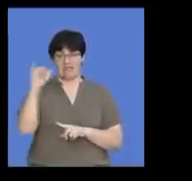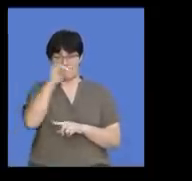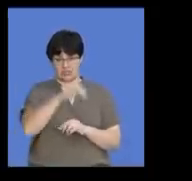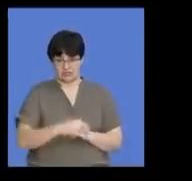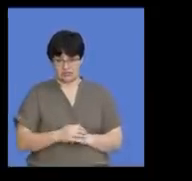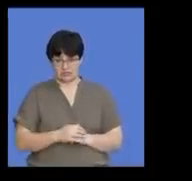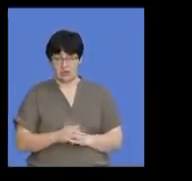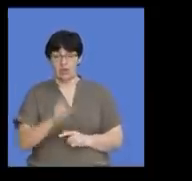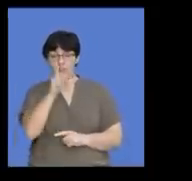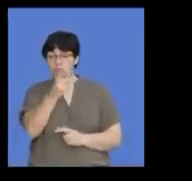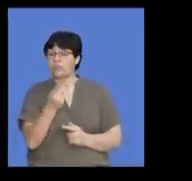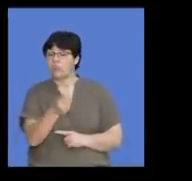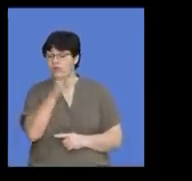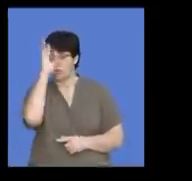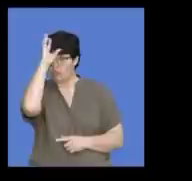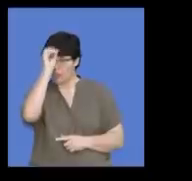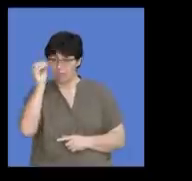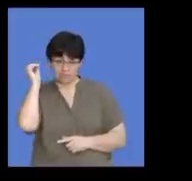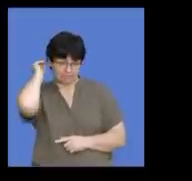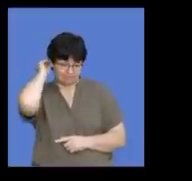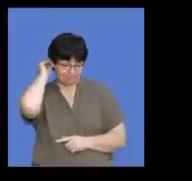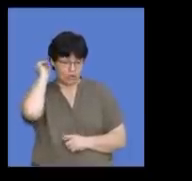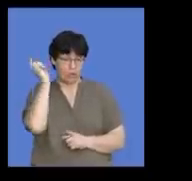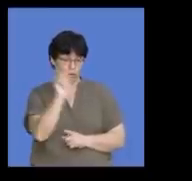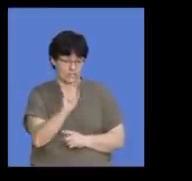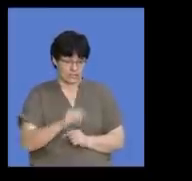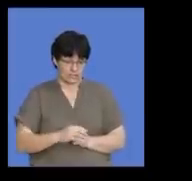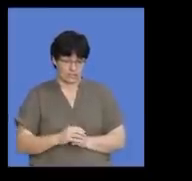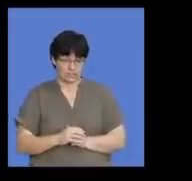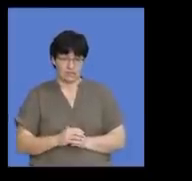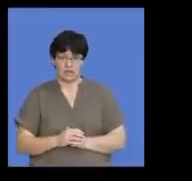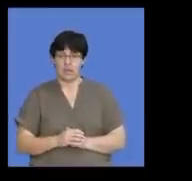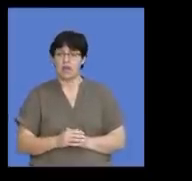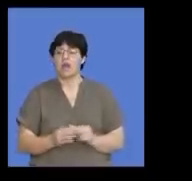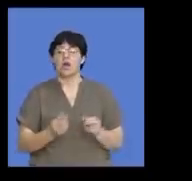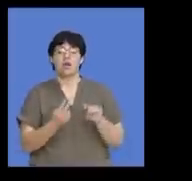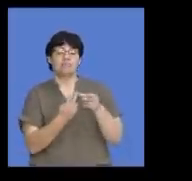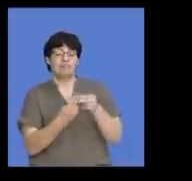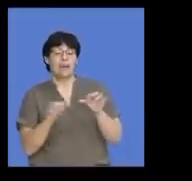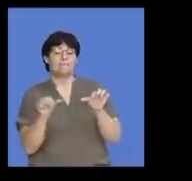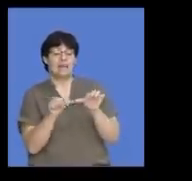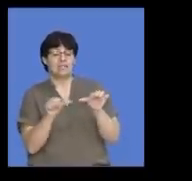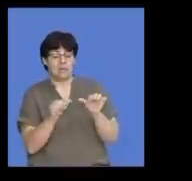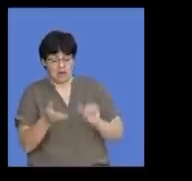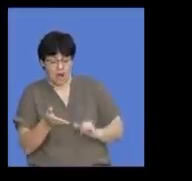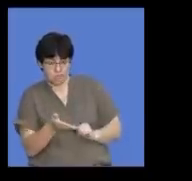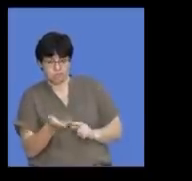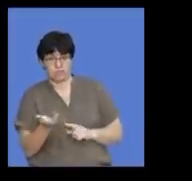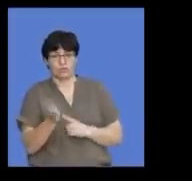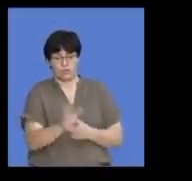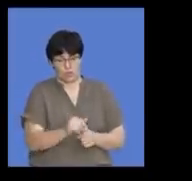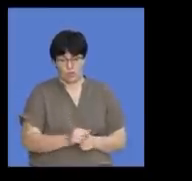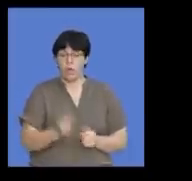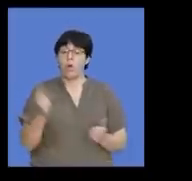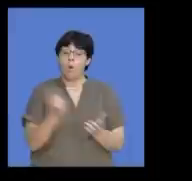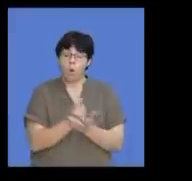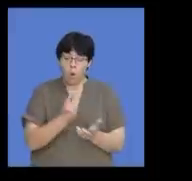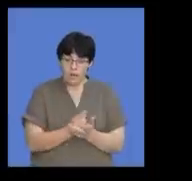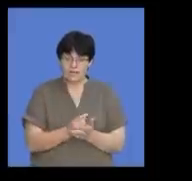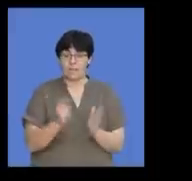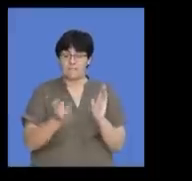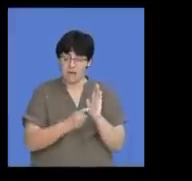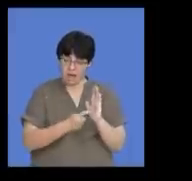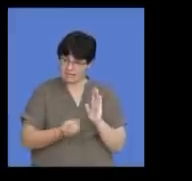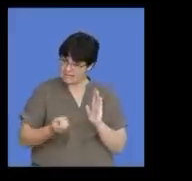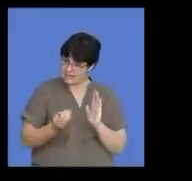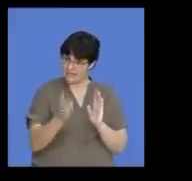with that, remember the following. Indicate the units of measurement in your final answer. Always, marks are allocated